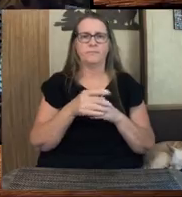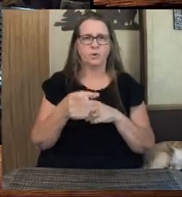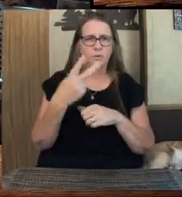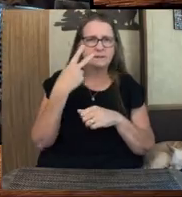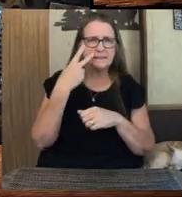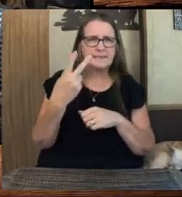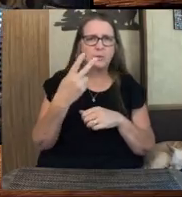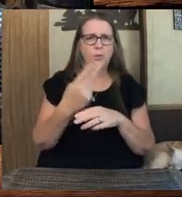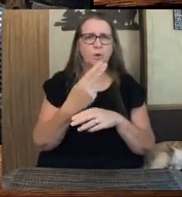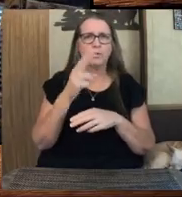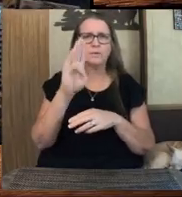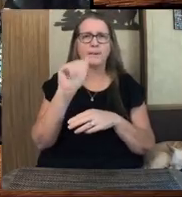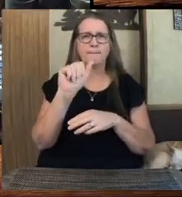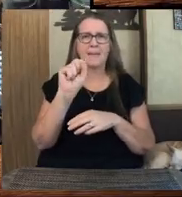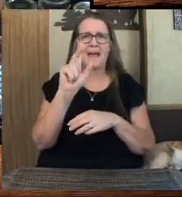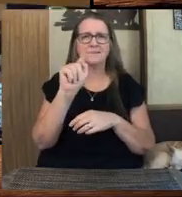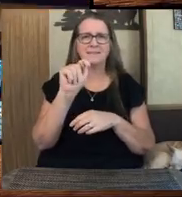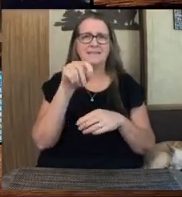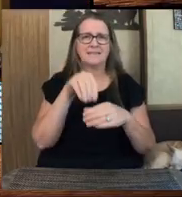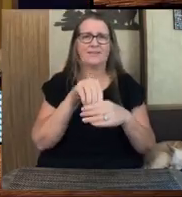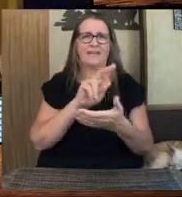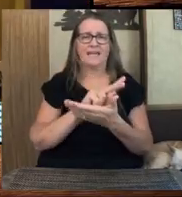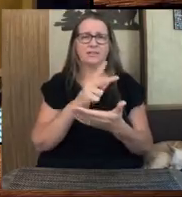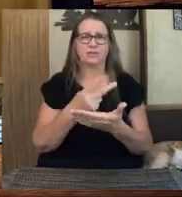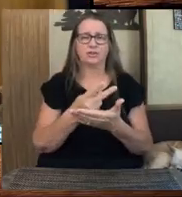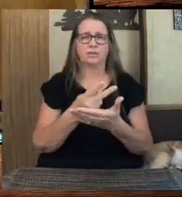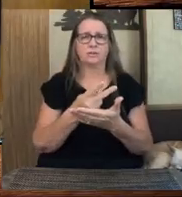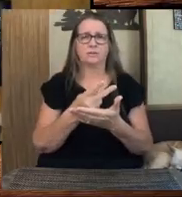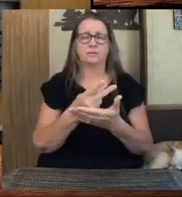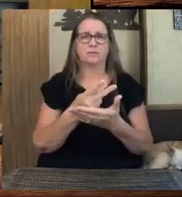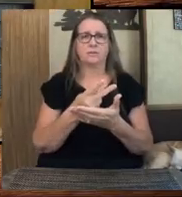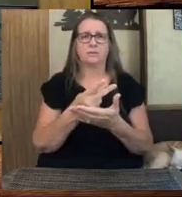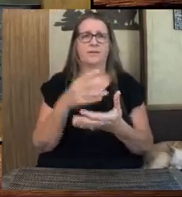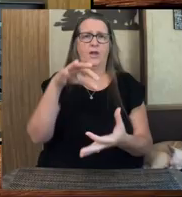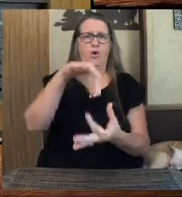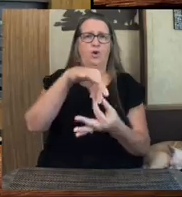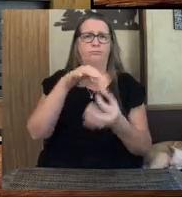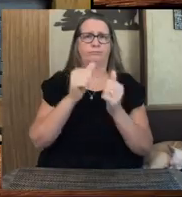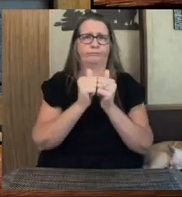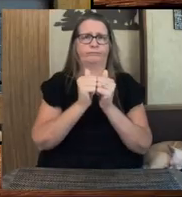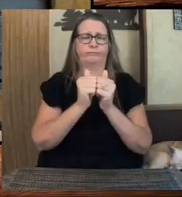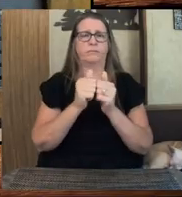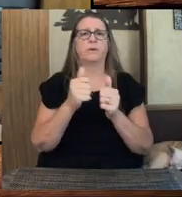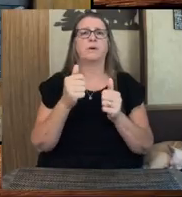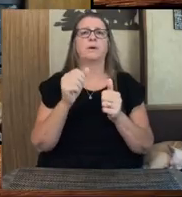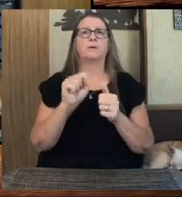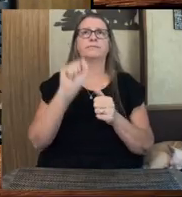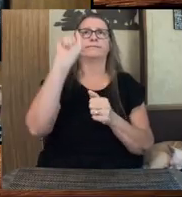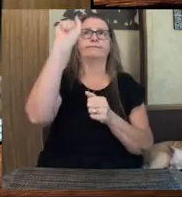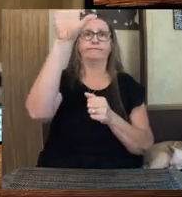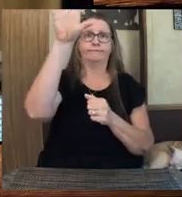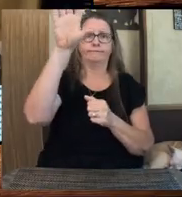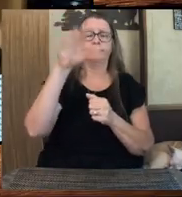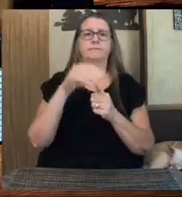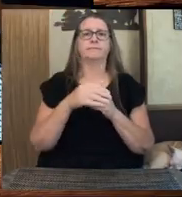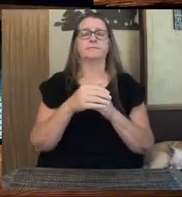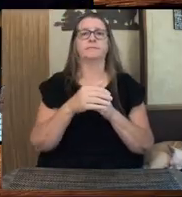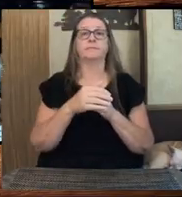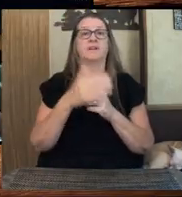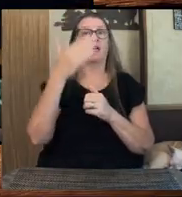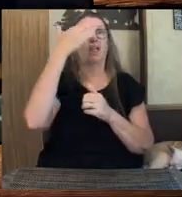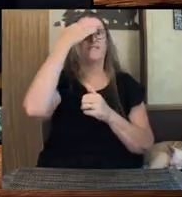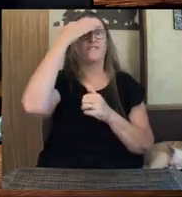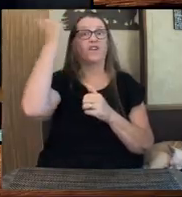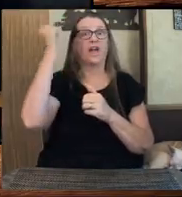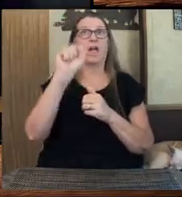here, which you can see we use baskets in the kitchen. They hook on right here. We just put